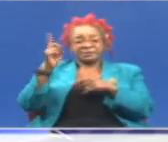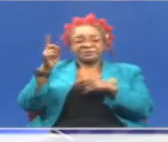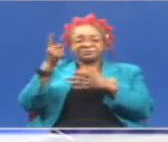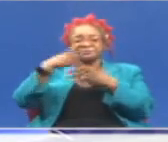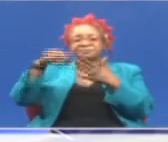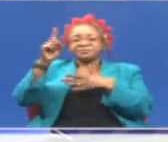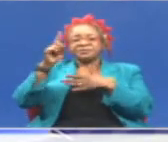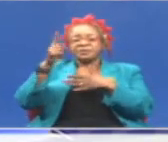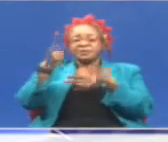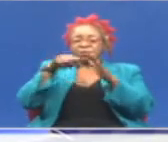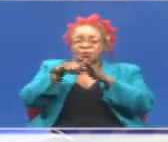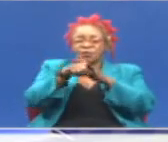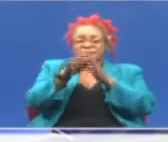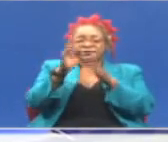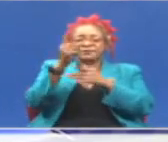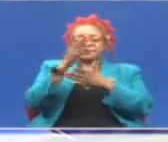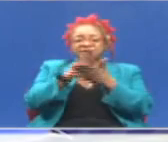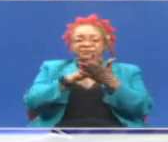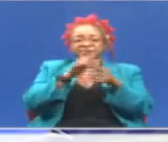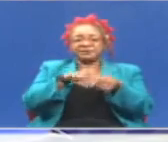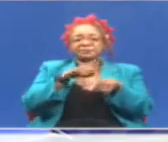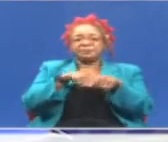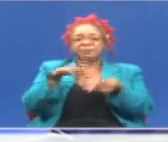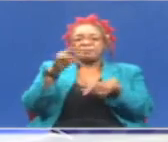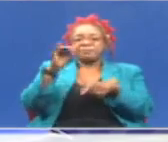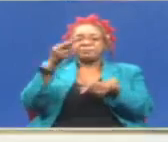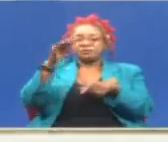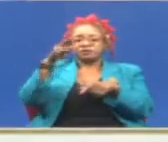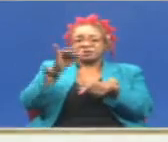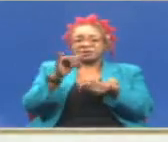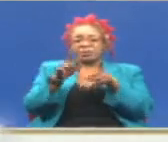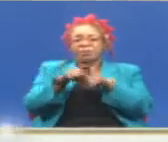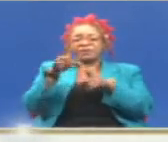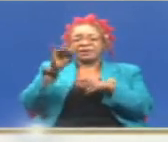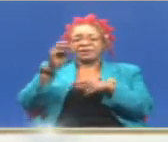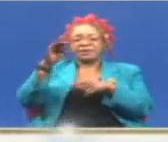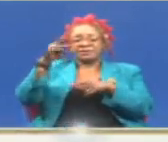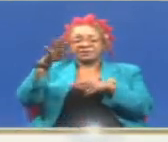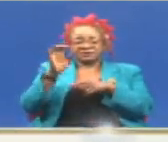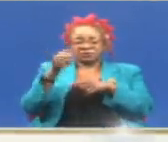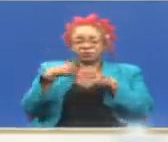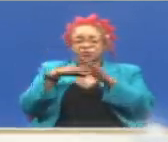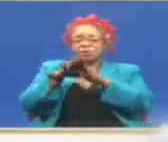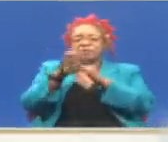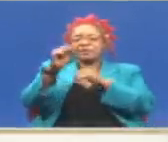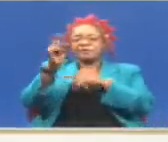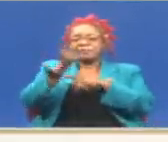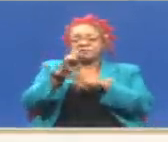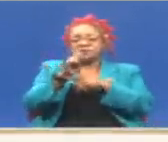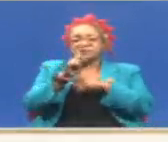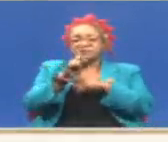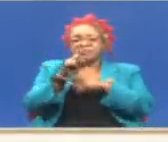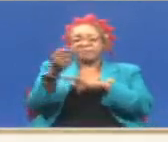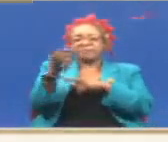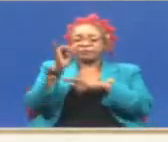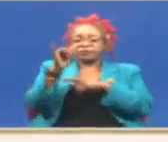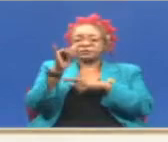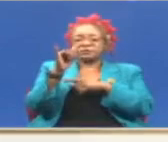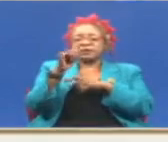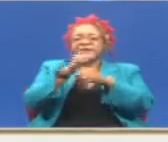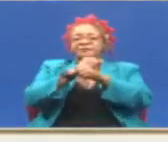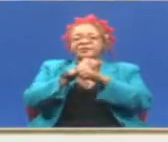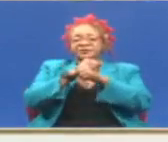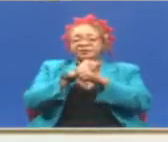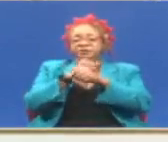was scored in the first half when Winnie Shami combined well with Eric Mata to score 5 minutes into the match. The Brewers' defense